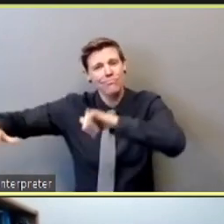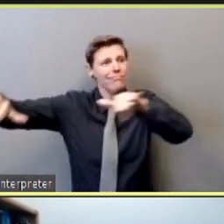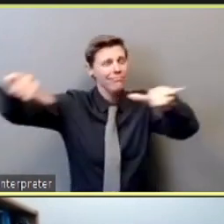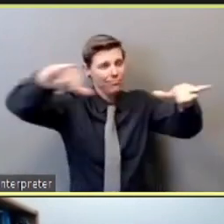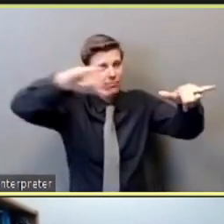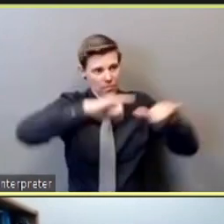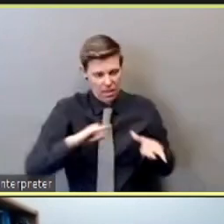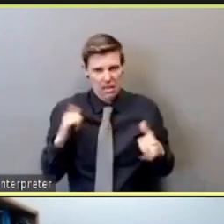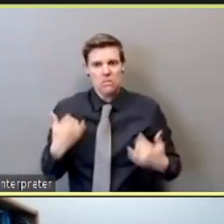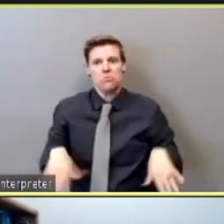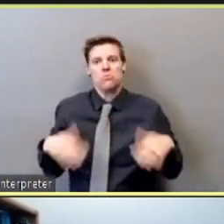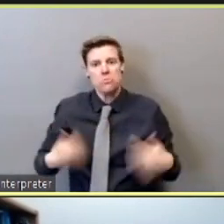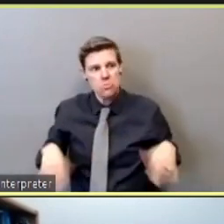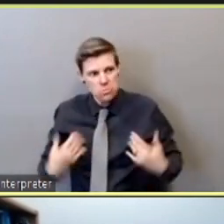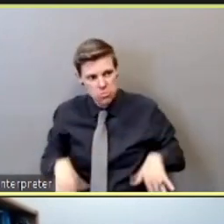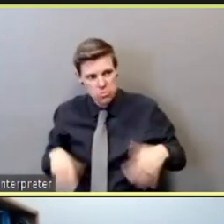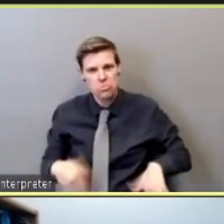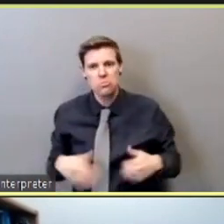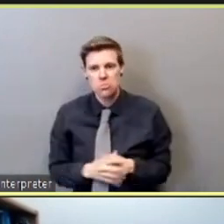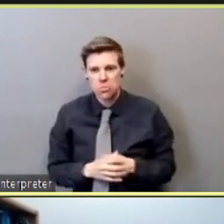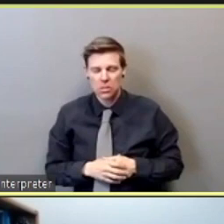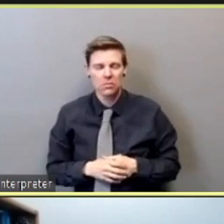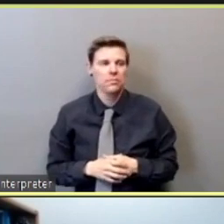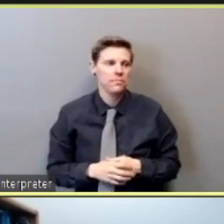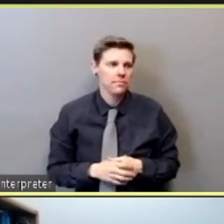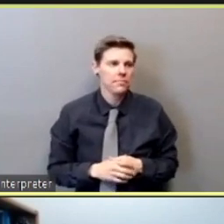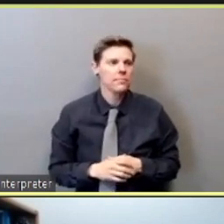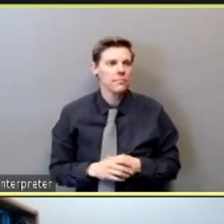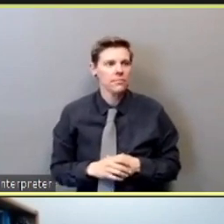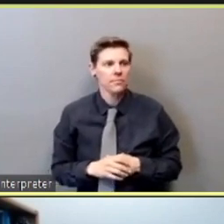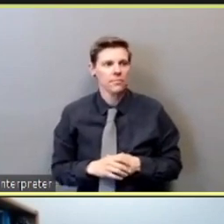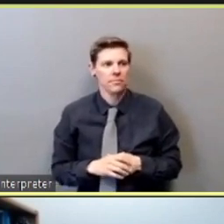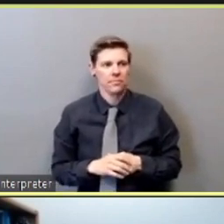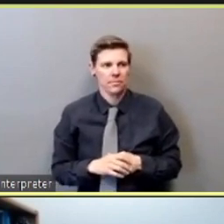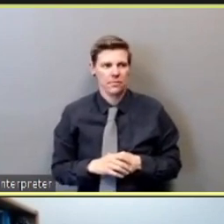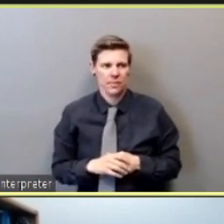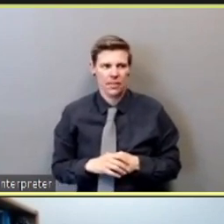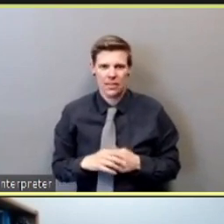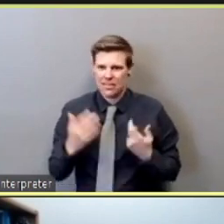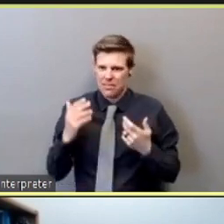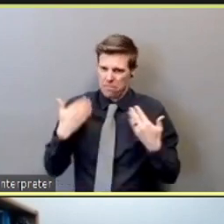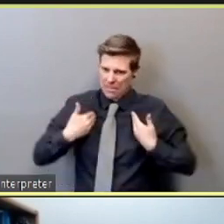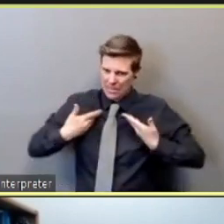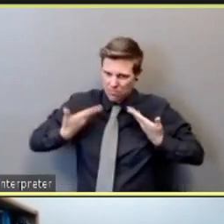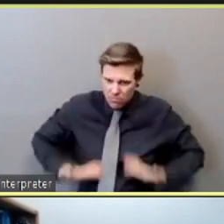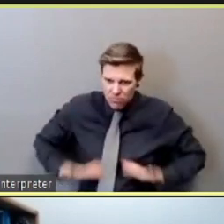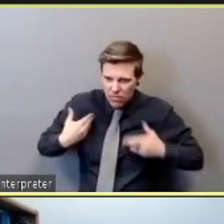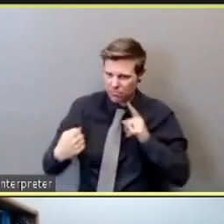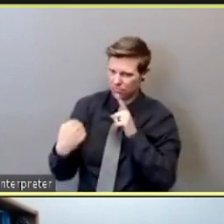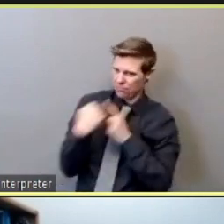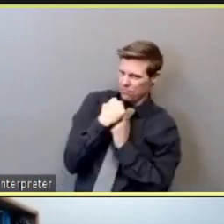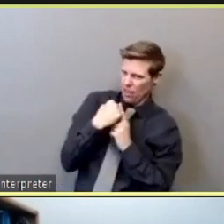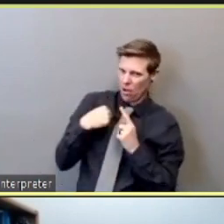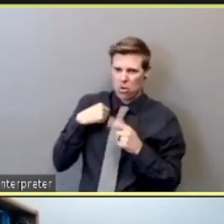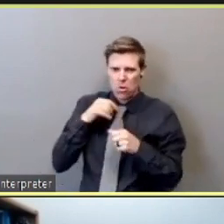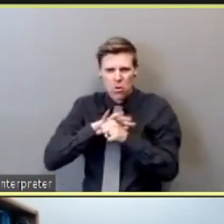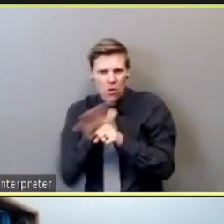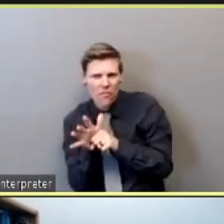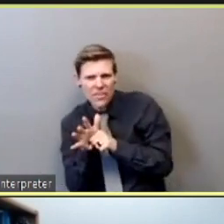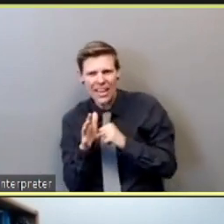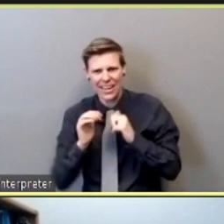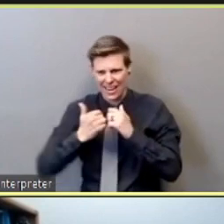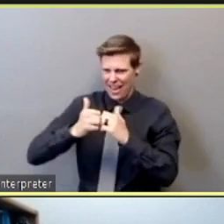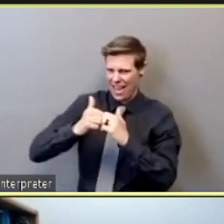this pandemic. On what exact level is yet to be determined here in the United States, but we will all continue to be